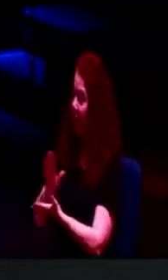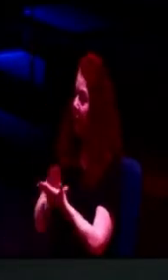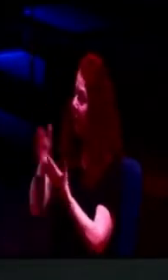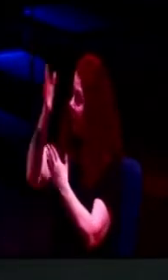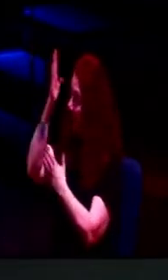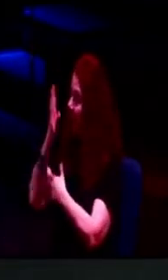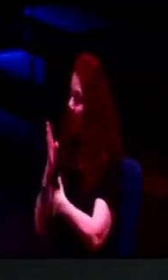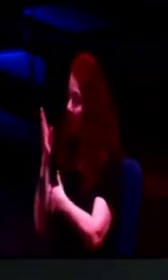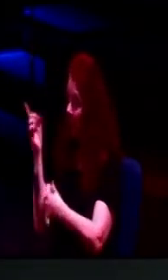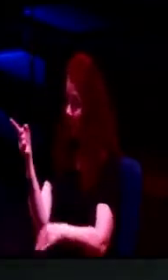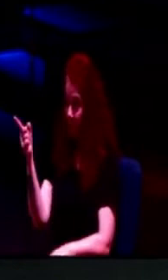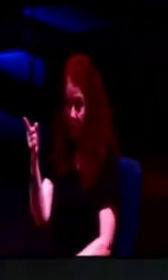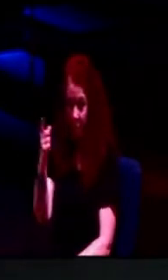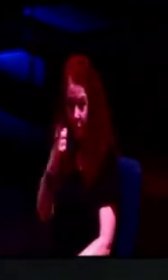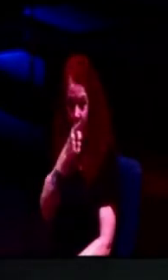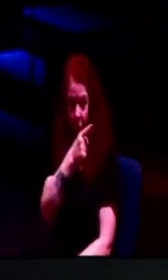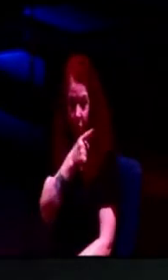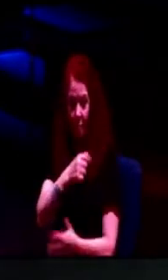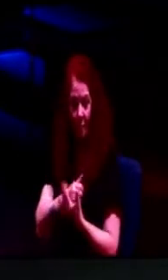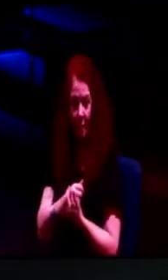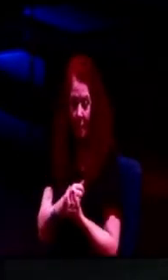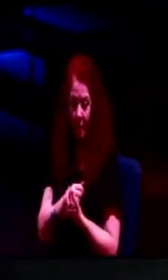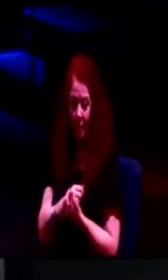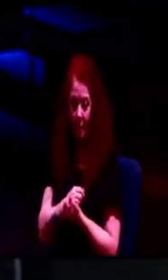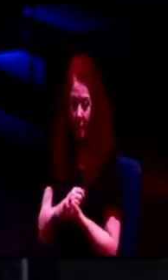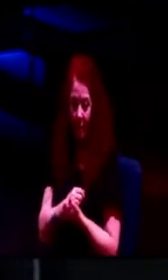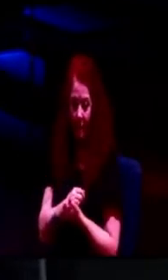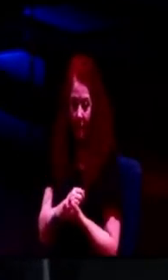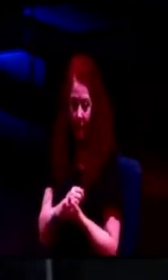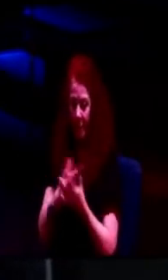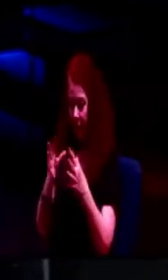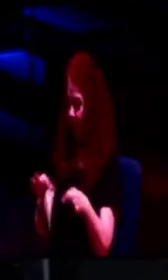it. Is it essential?